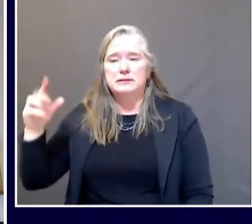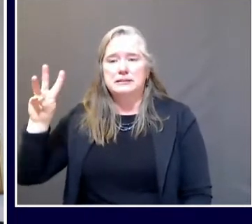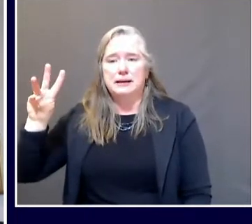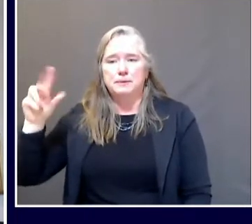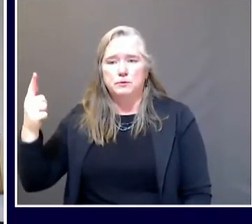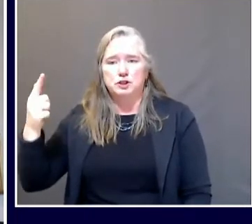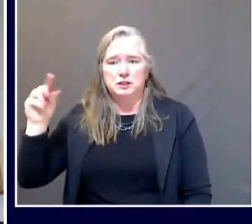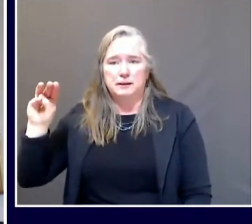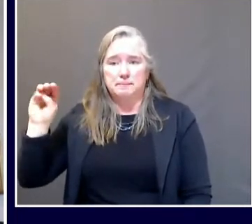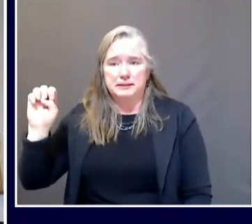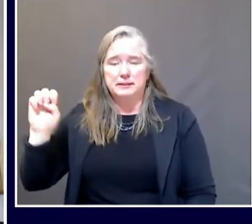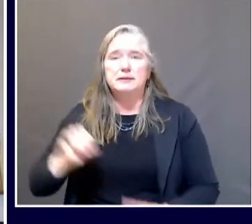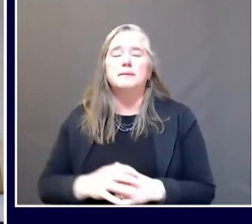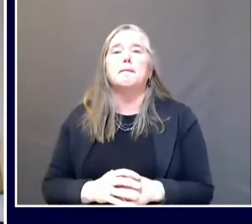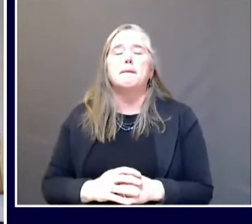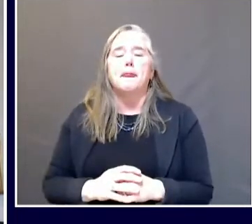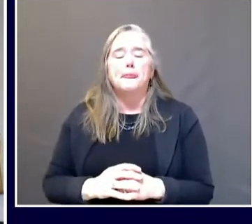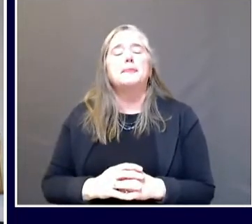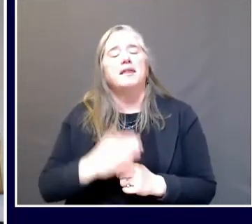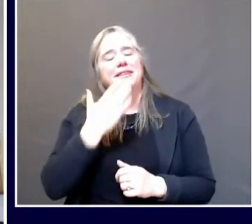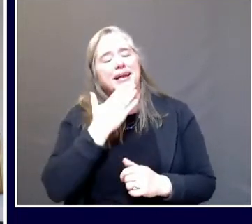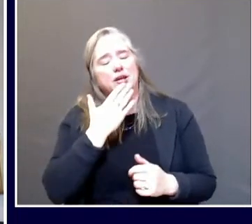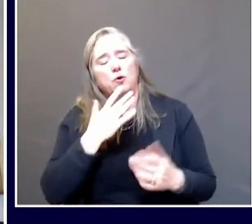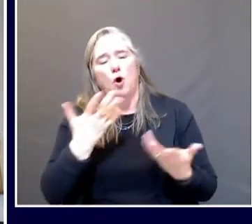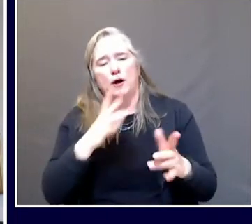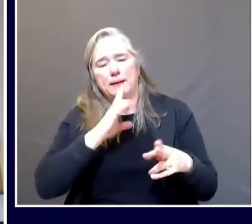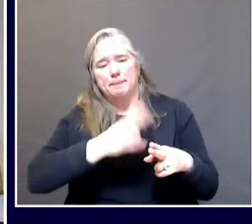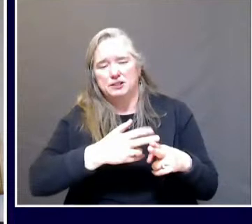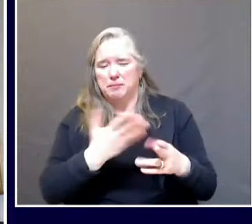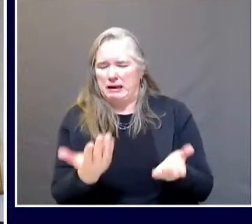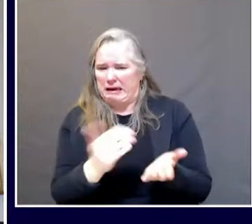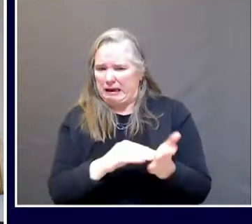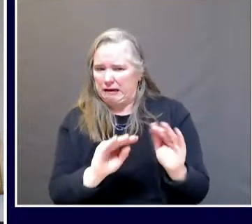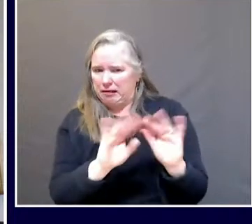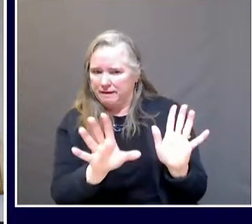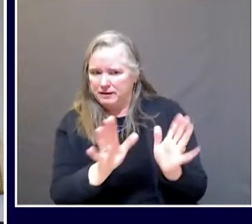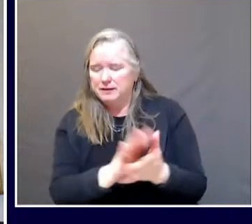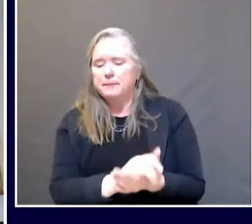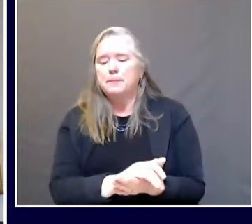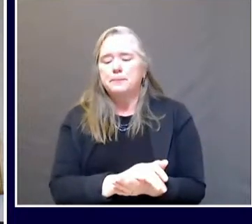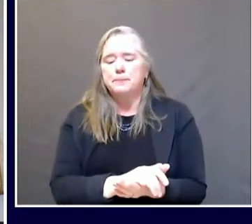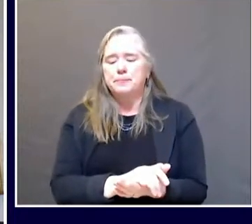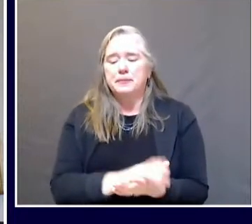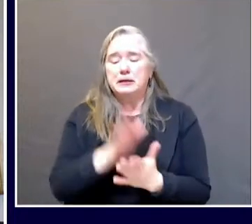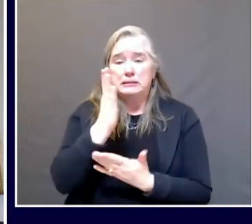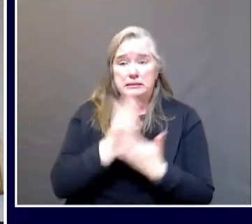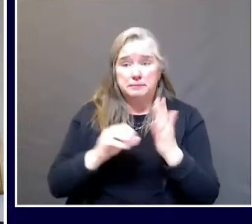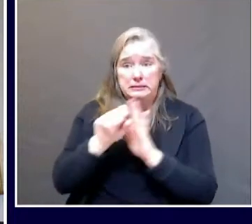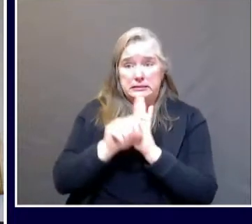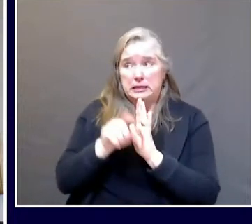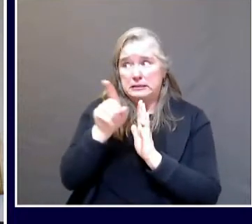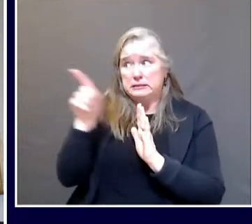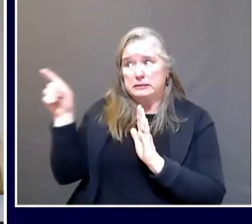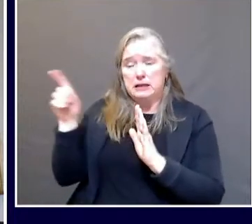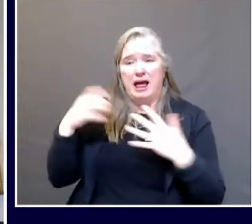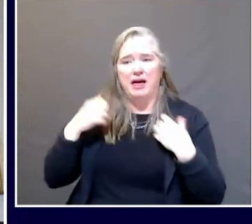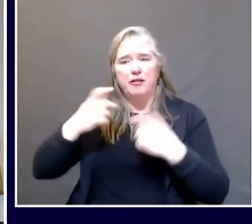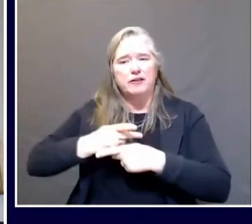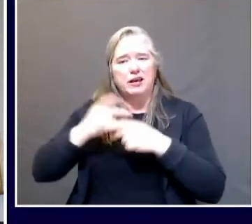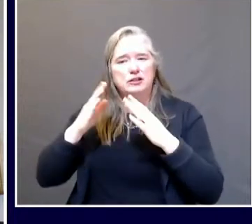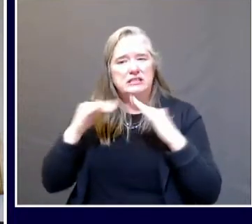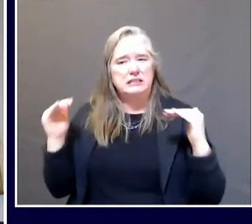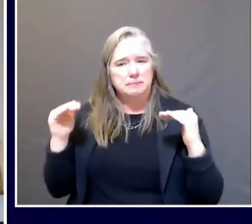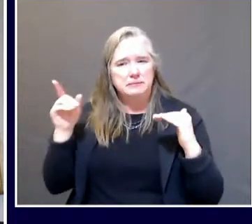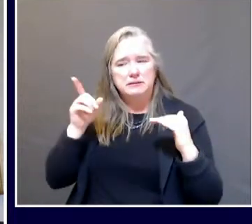Shah. So you've touched on this today, but I really just want to clarify. Some of the state's healthcare systems are anticipating that